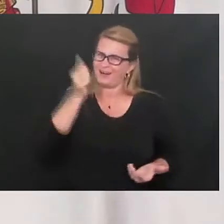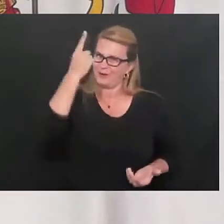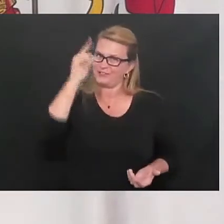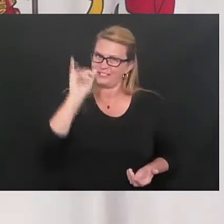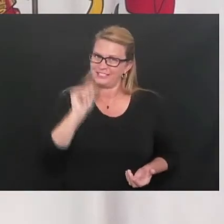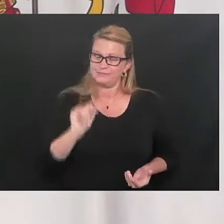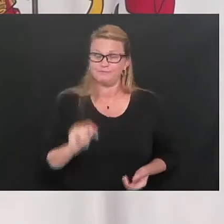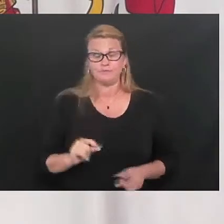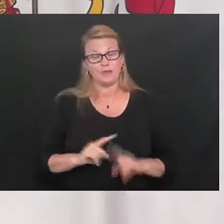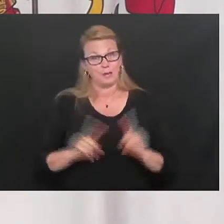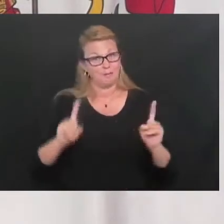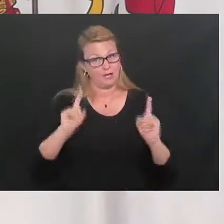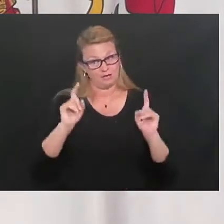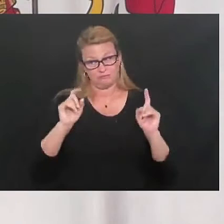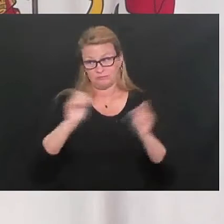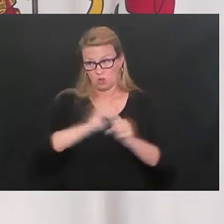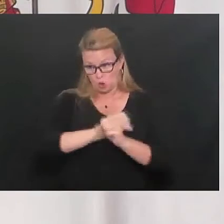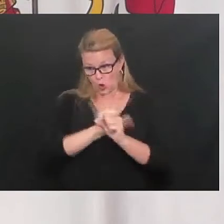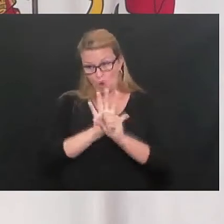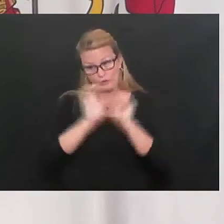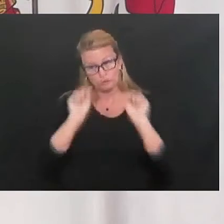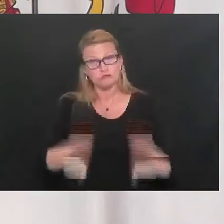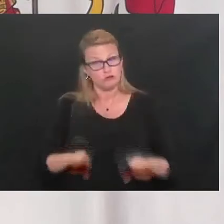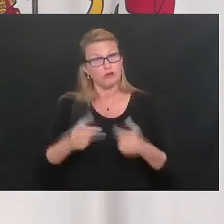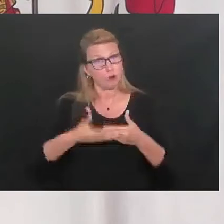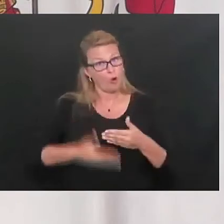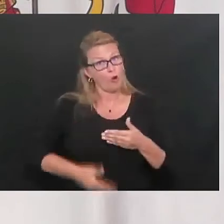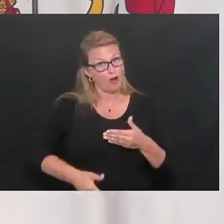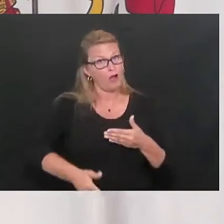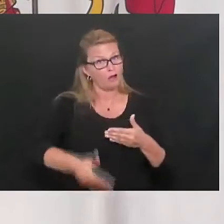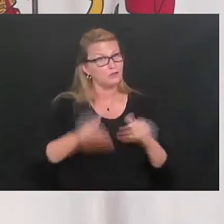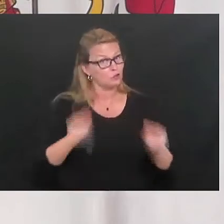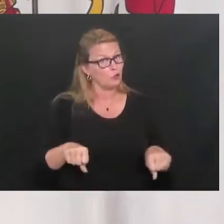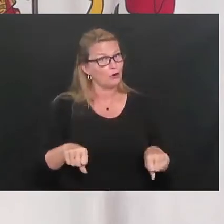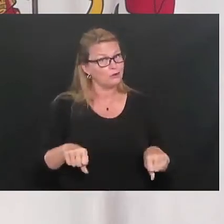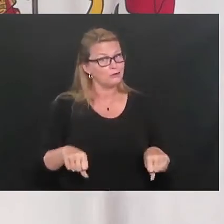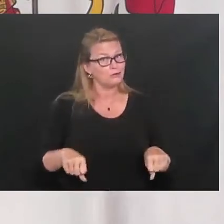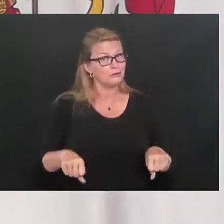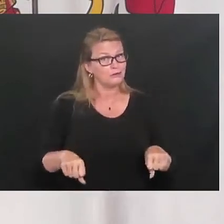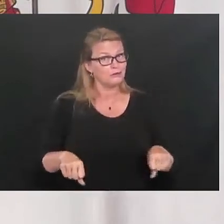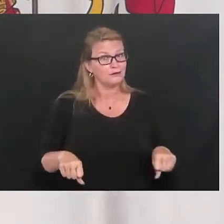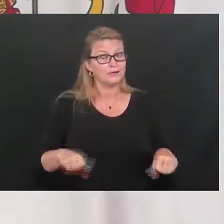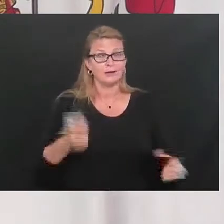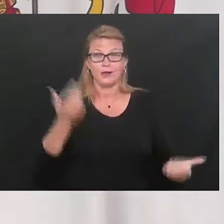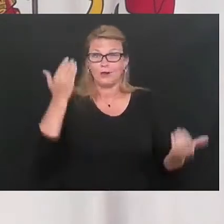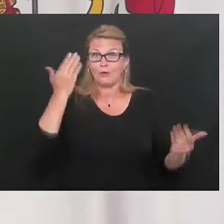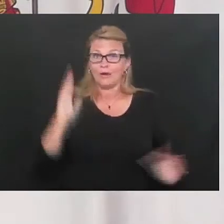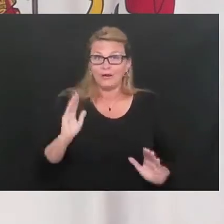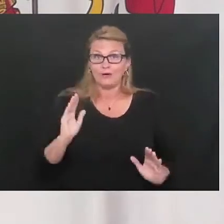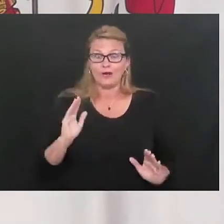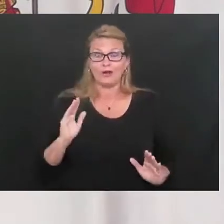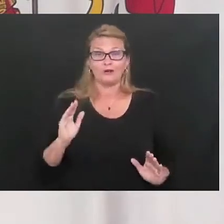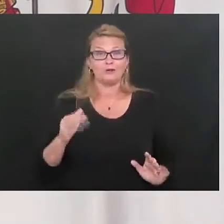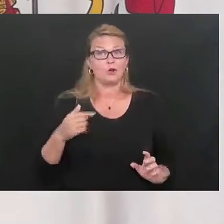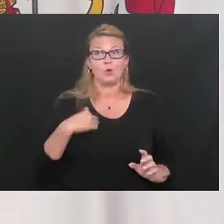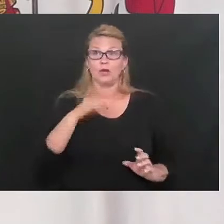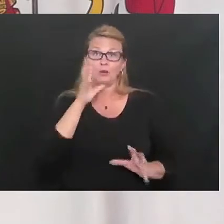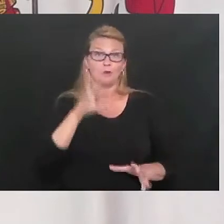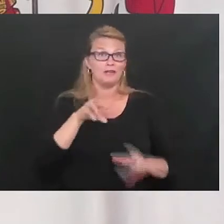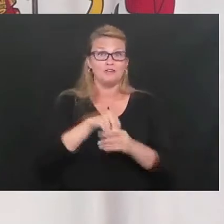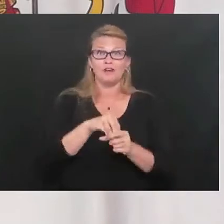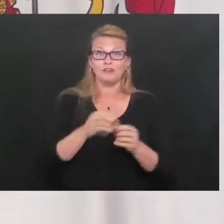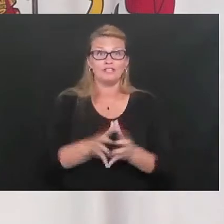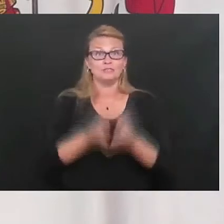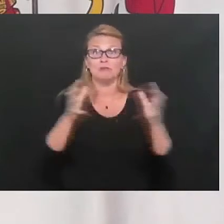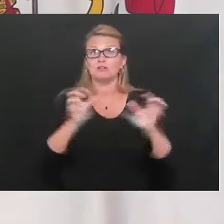this thing could go on. I mean, it really could. It could go on, and we'll do whatever we got to do.